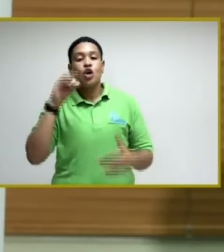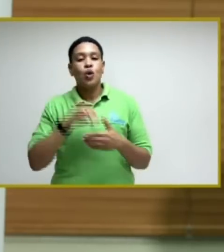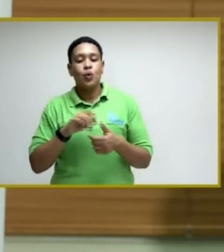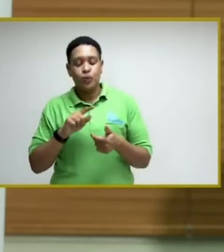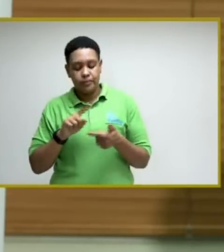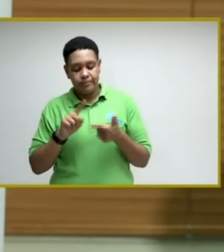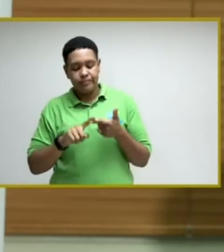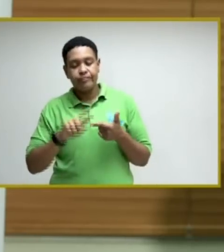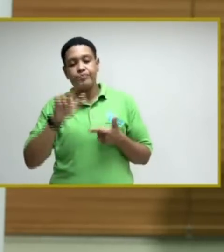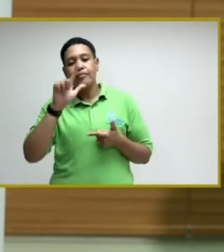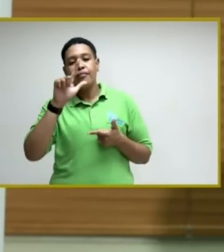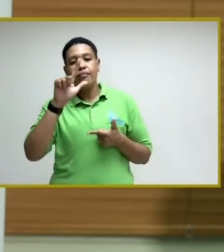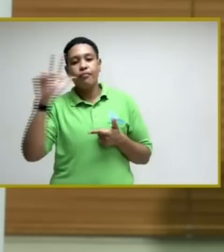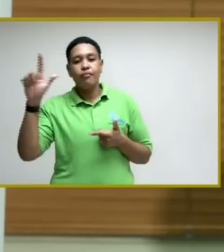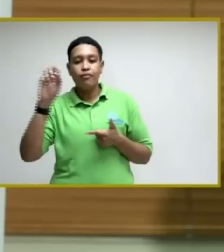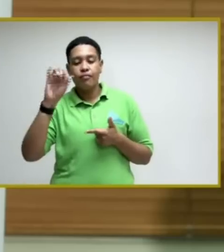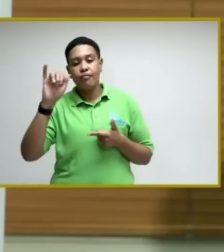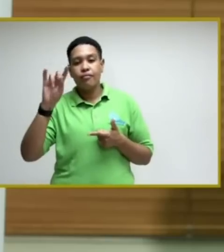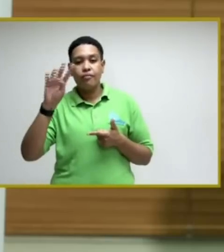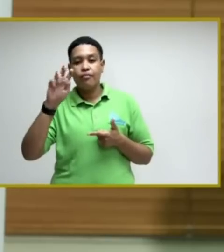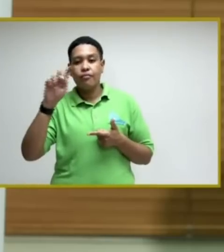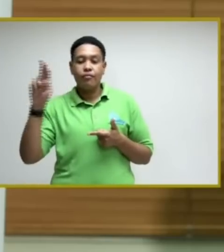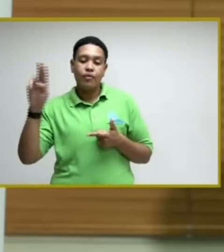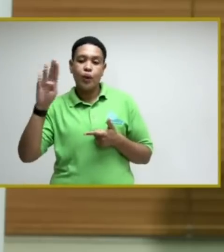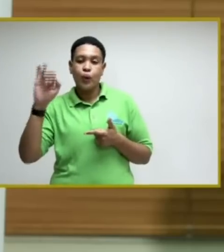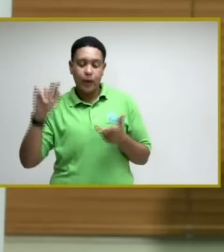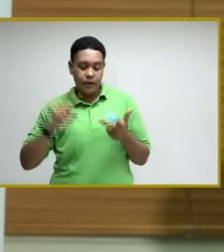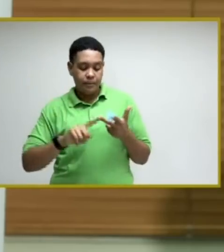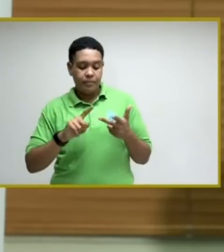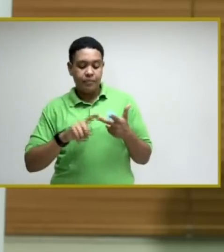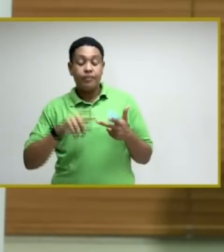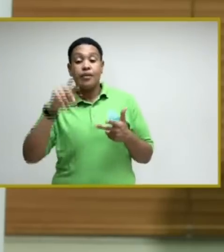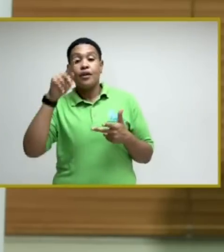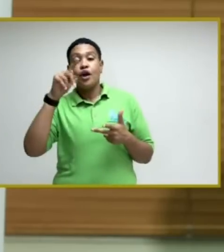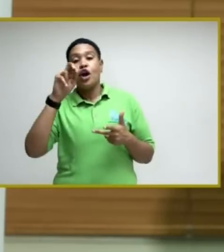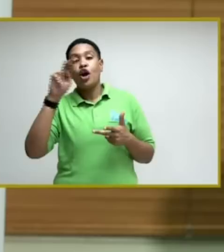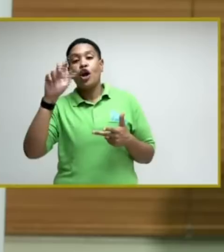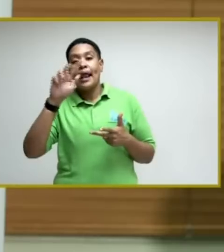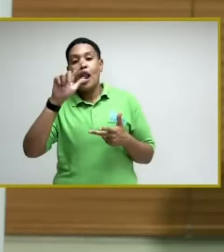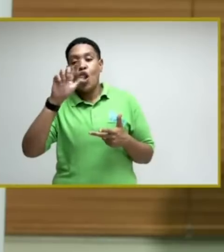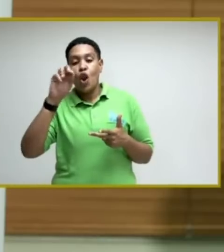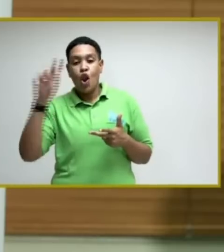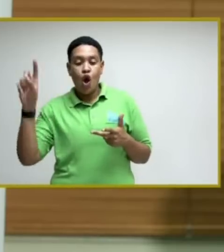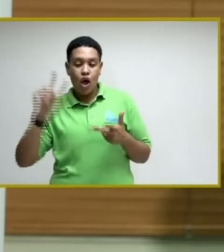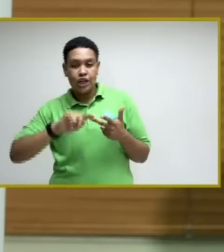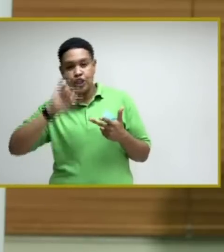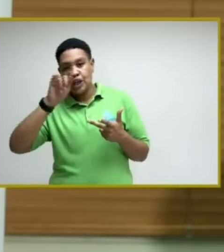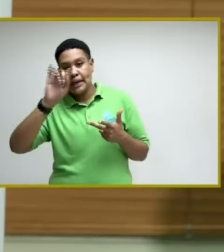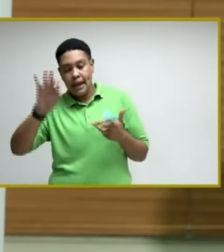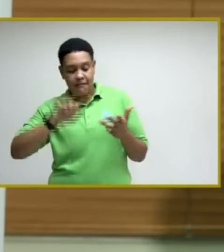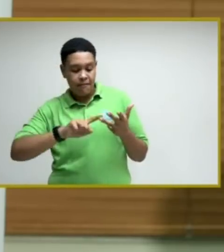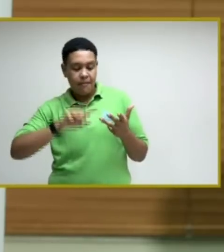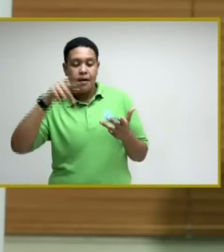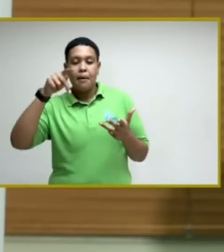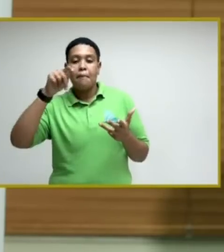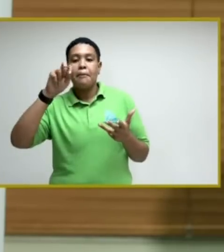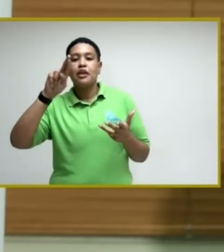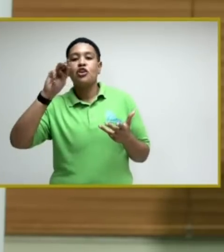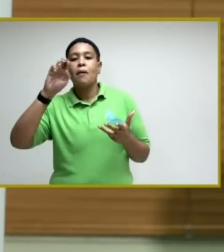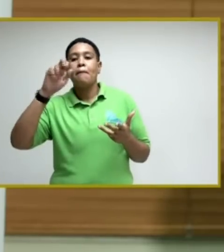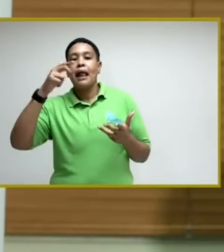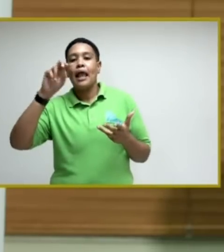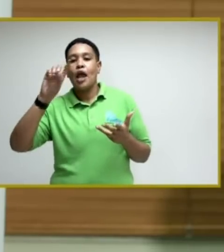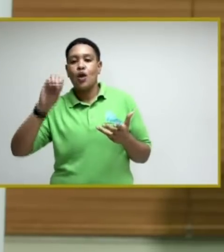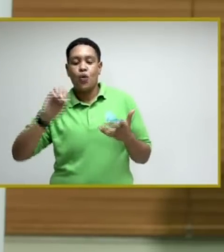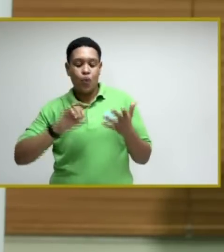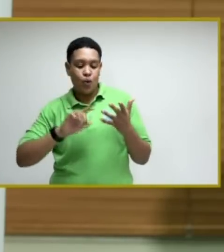Waller of UWI, Colonel Lloyd of the Jamaica Defense Force, Peter Meledo of